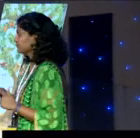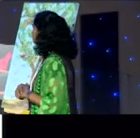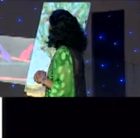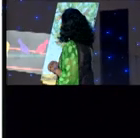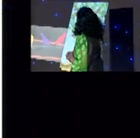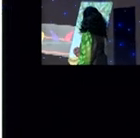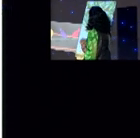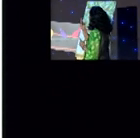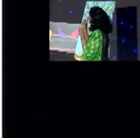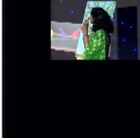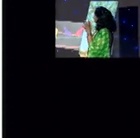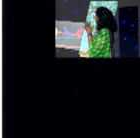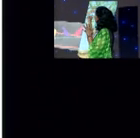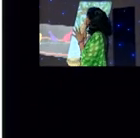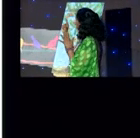Have you heard of the Sundarbans?